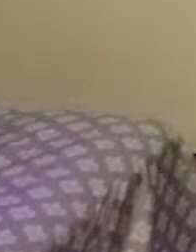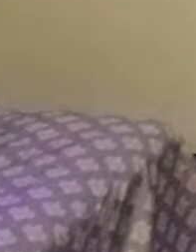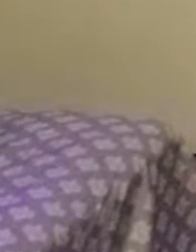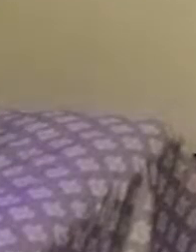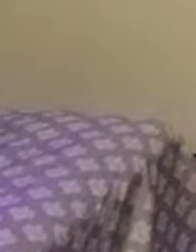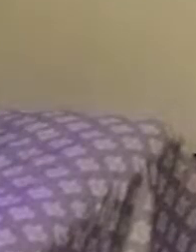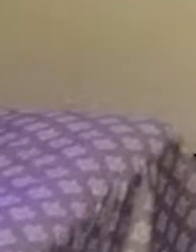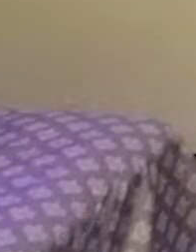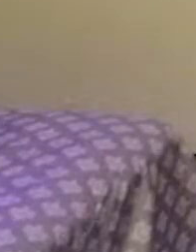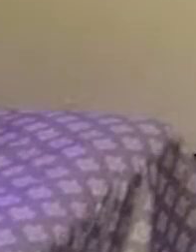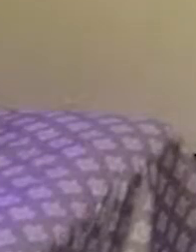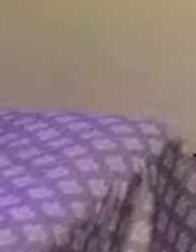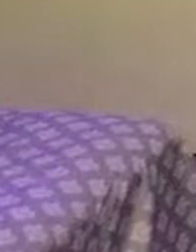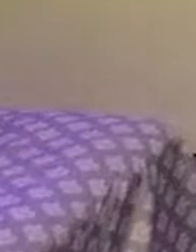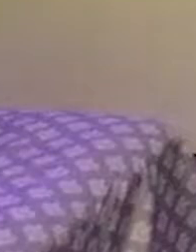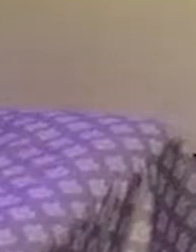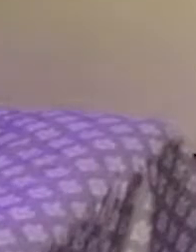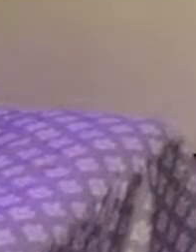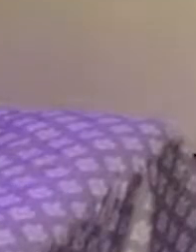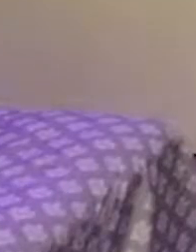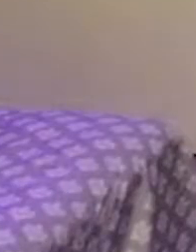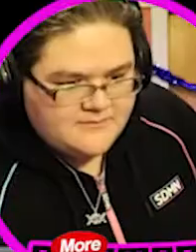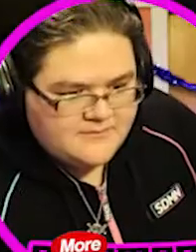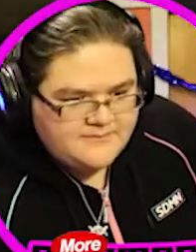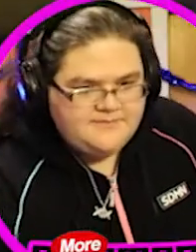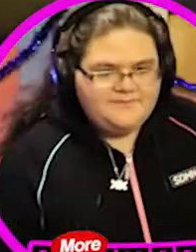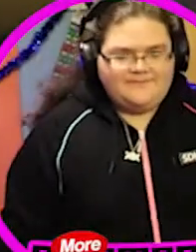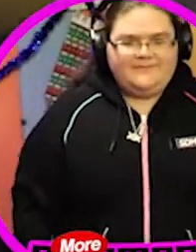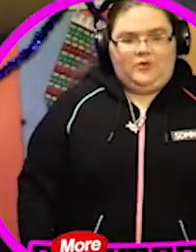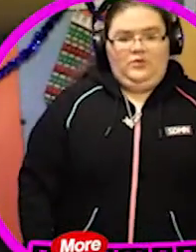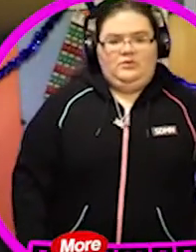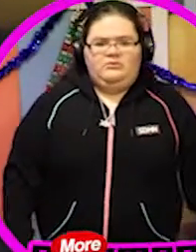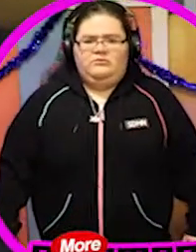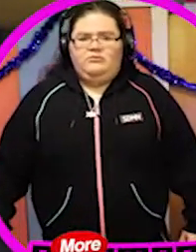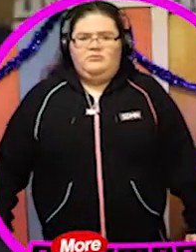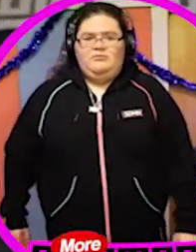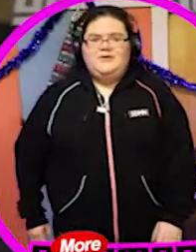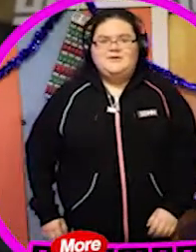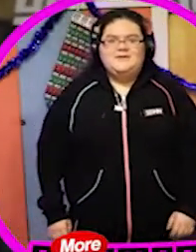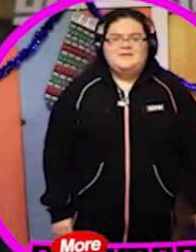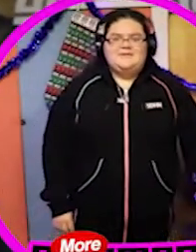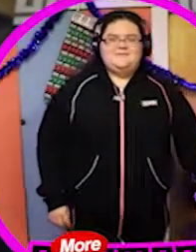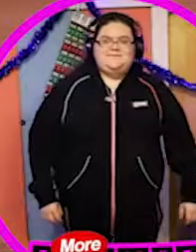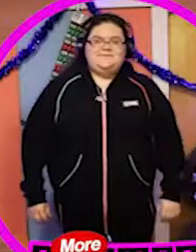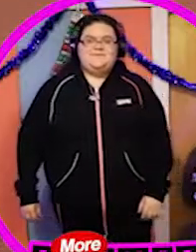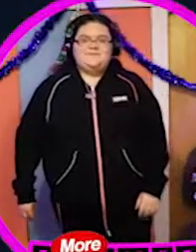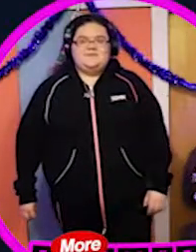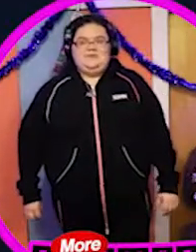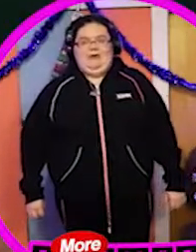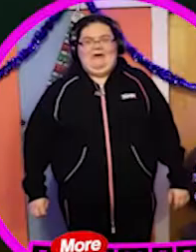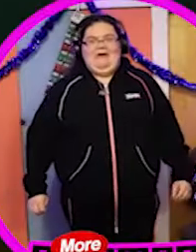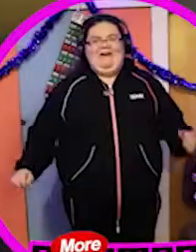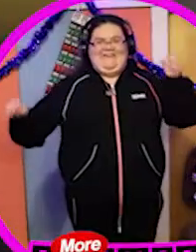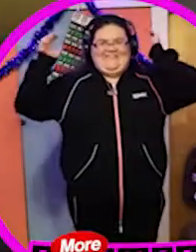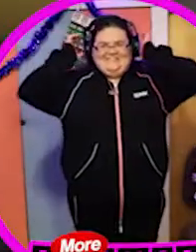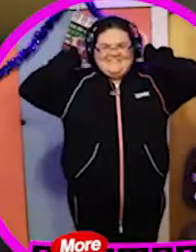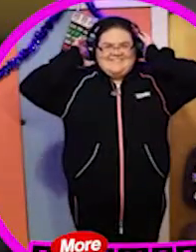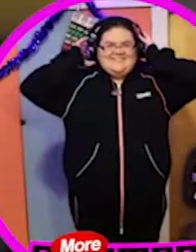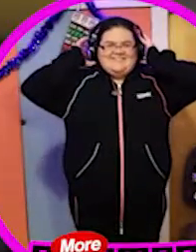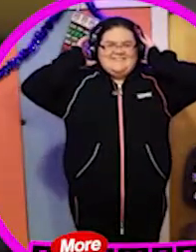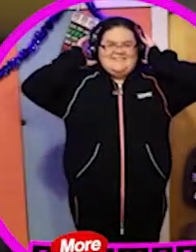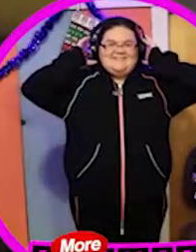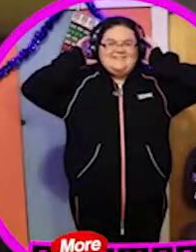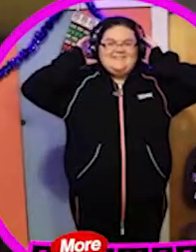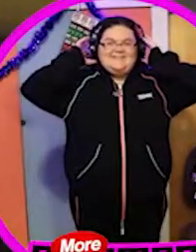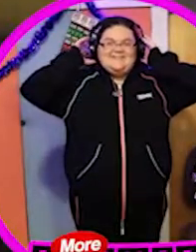say, so let's just get right into it. I couldn't English, yep, I know. Hello. Oh. And welcome to Squid Games. Oh. The two of